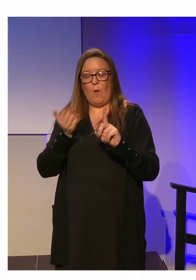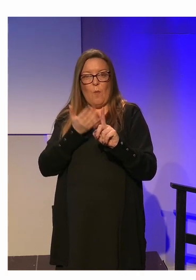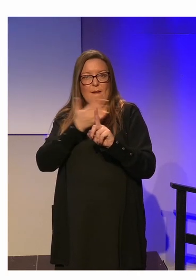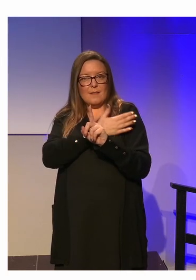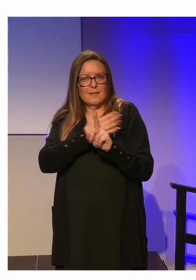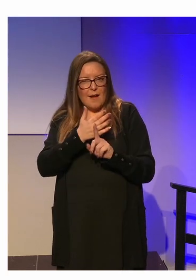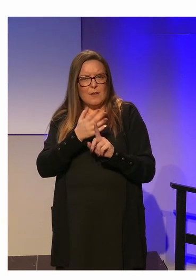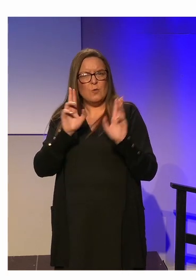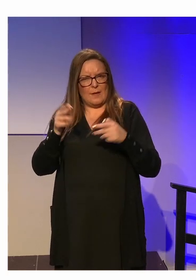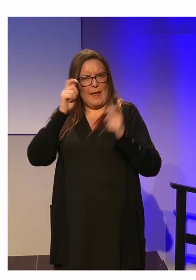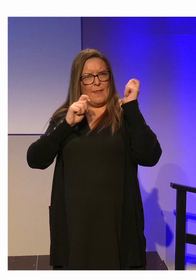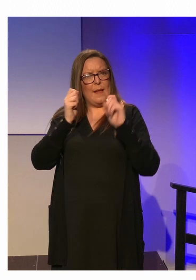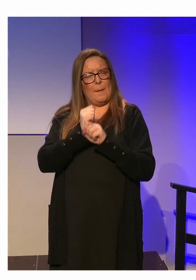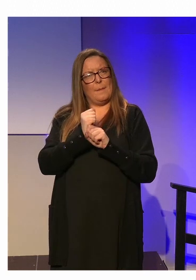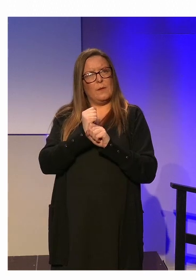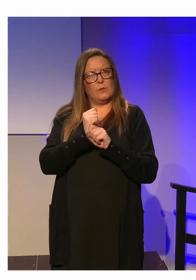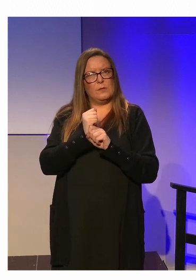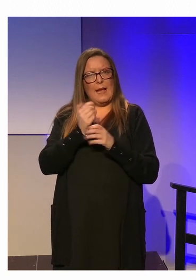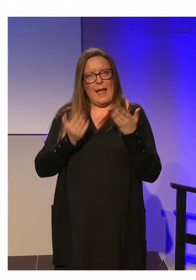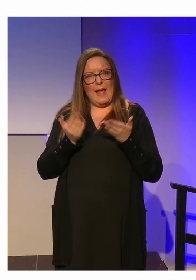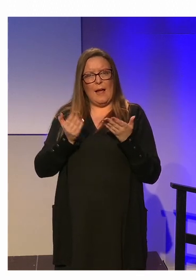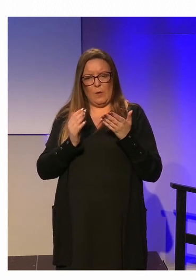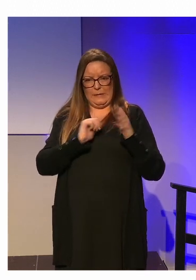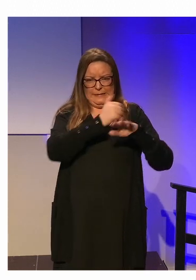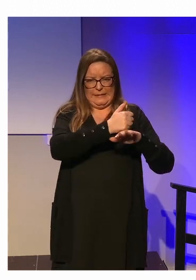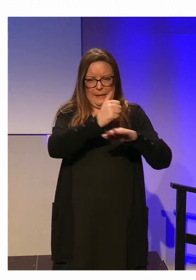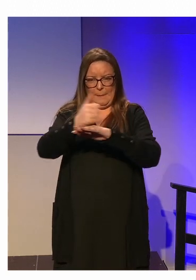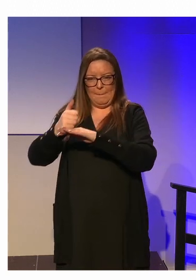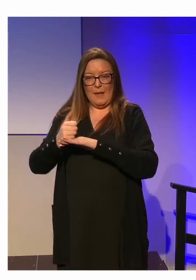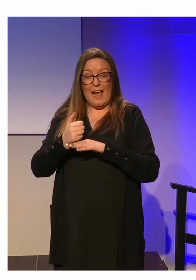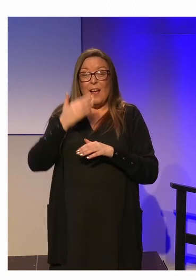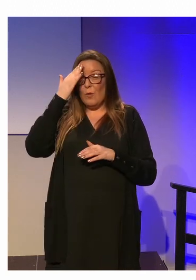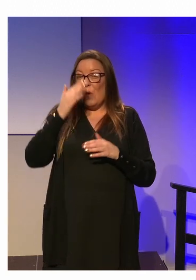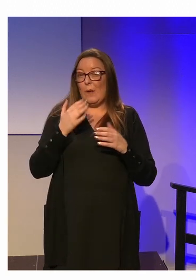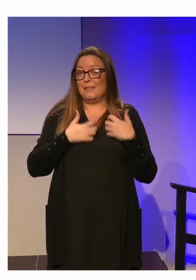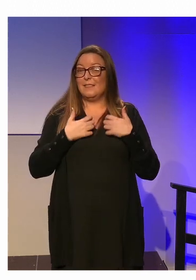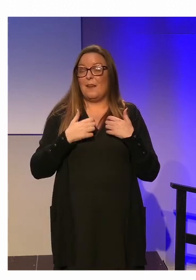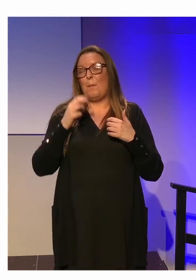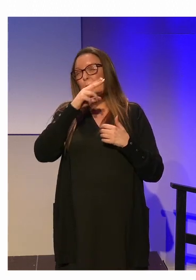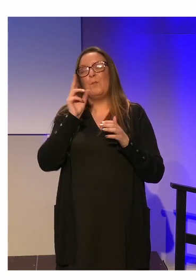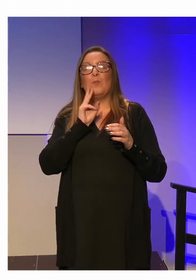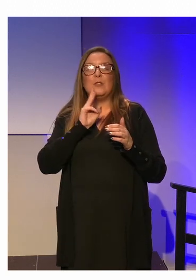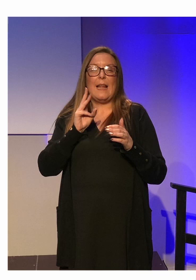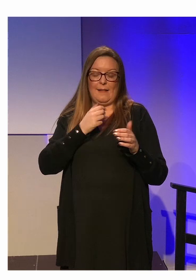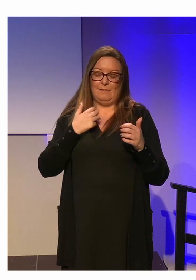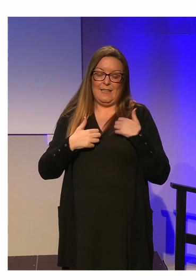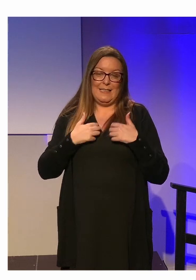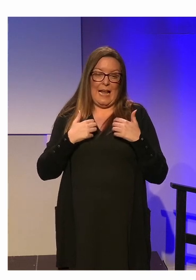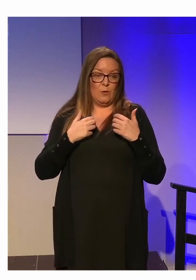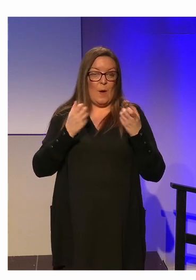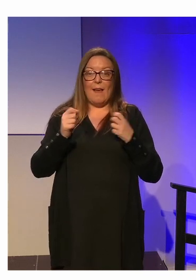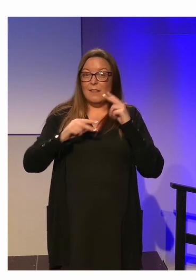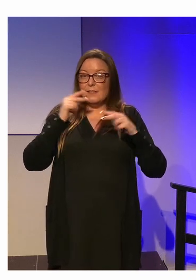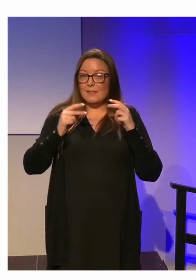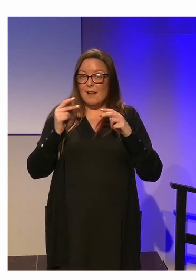how to do this in a way that maximizes what you're doing. So think you're excited to throw a dinner party. And what's your real goal?